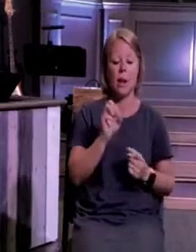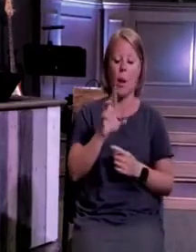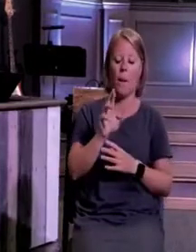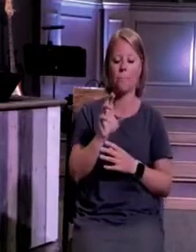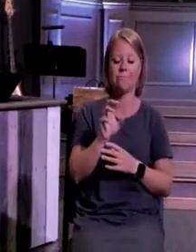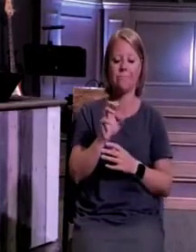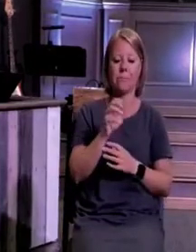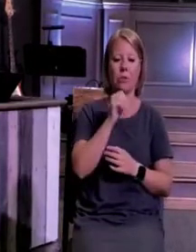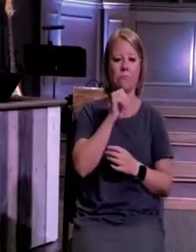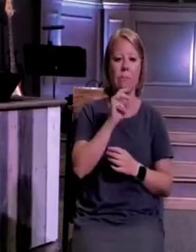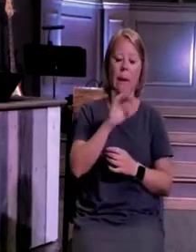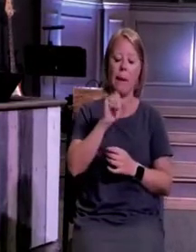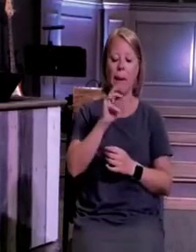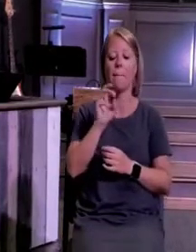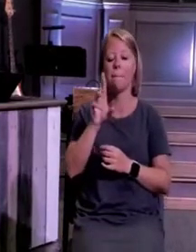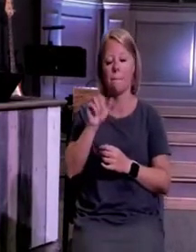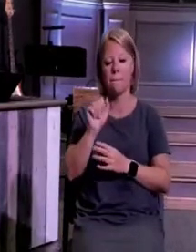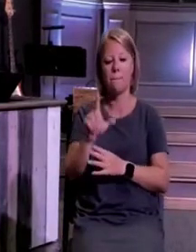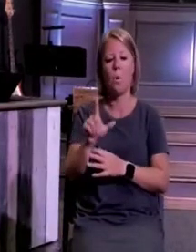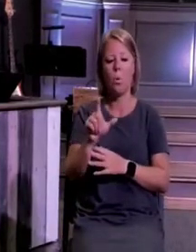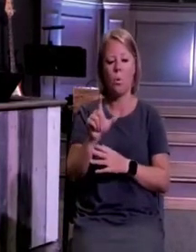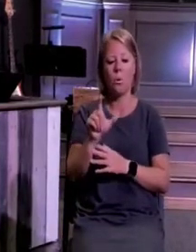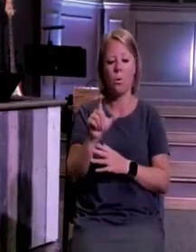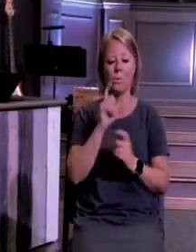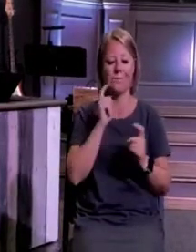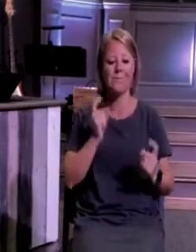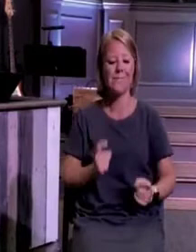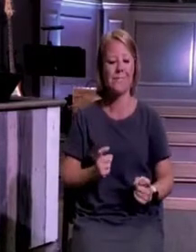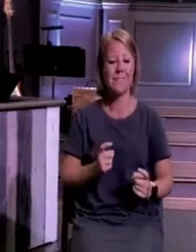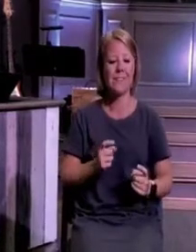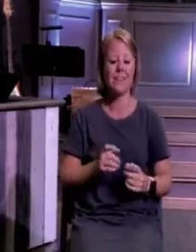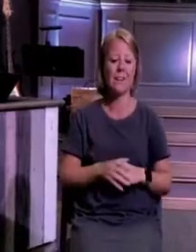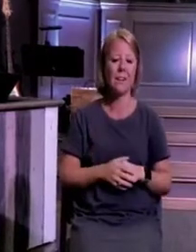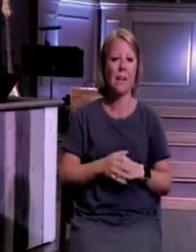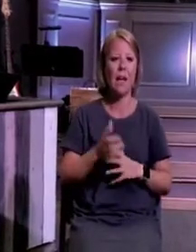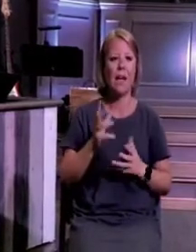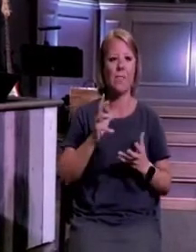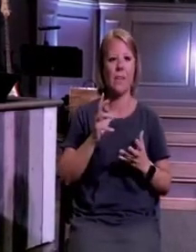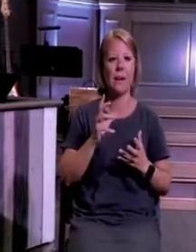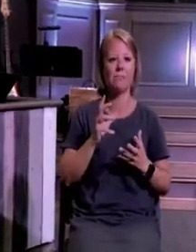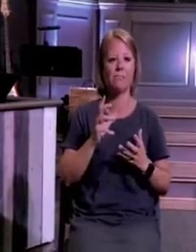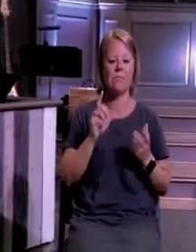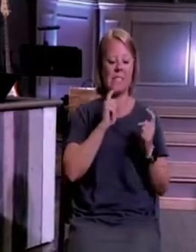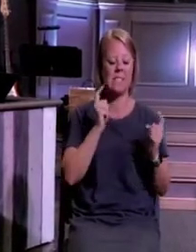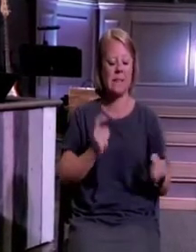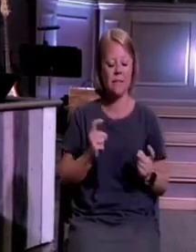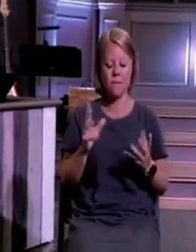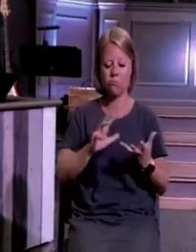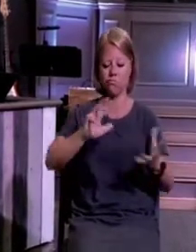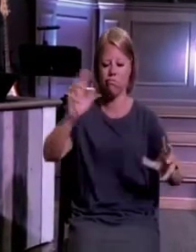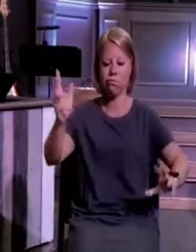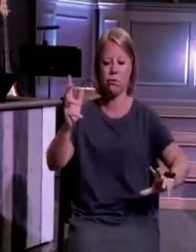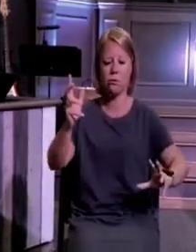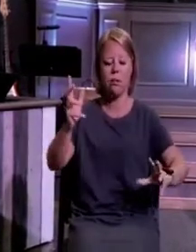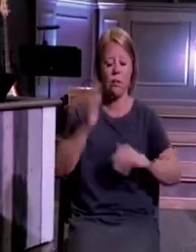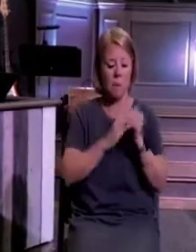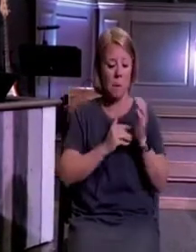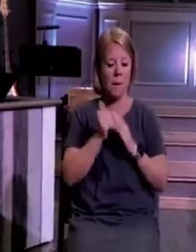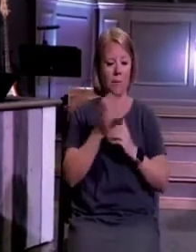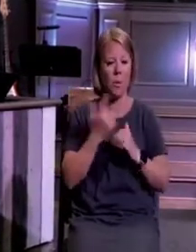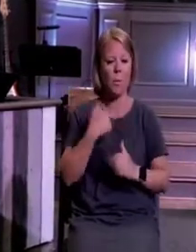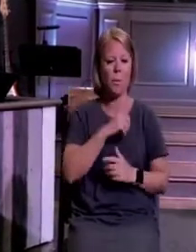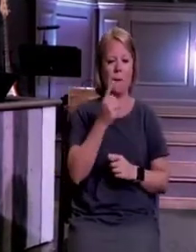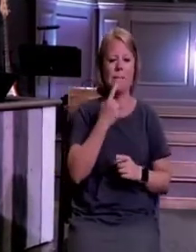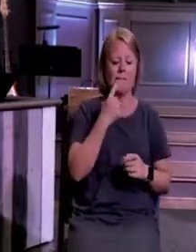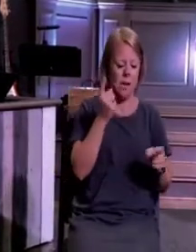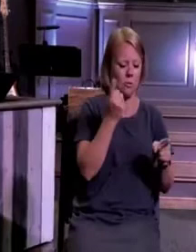we are living in. We pride ourselves in the immoral mess that we're living in. We call ourselves right and